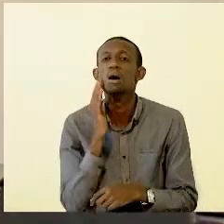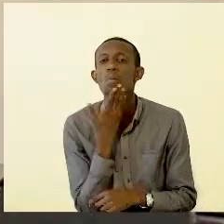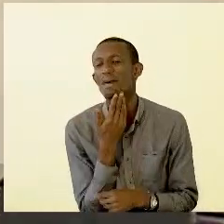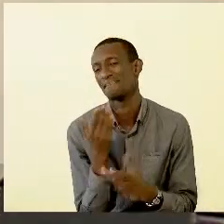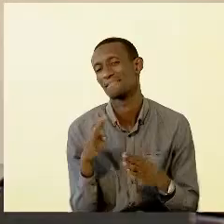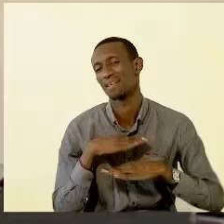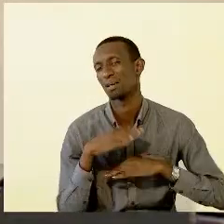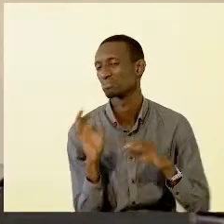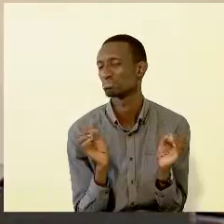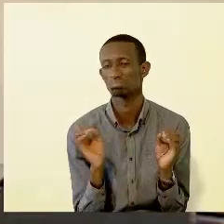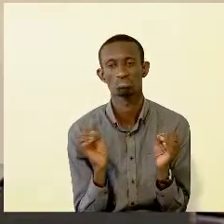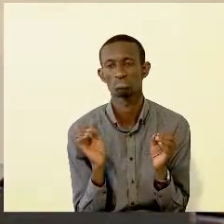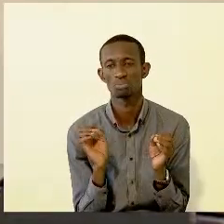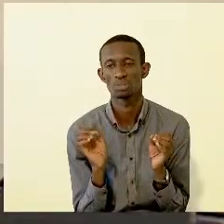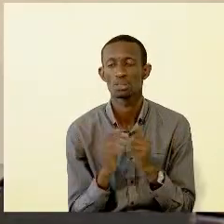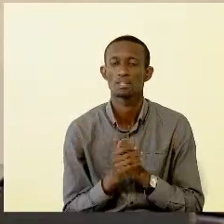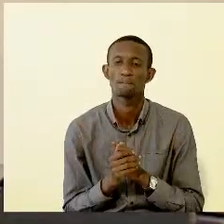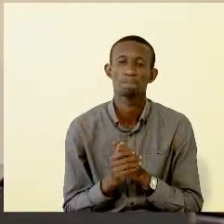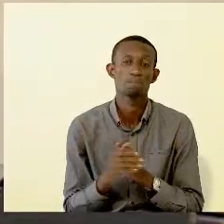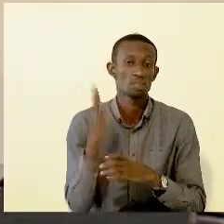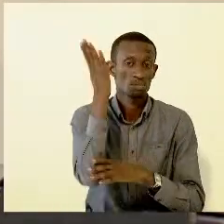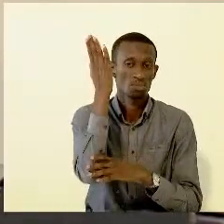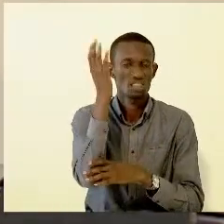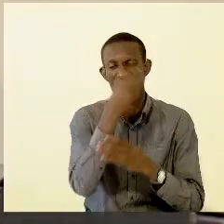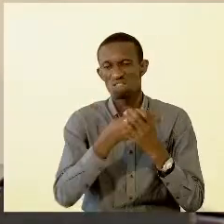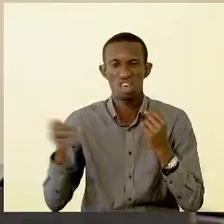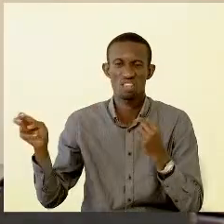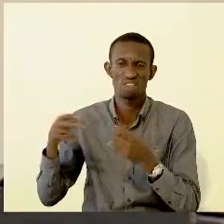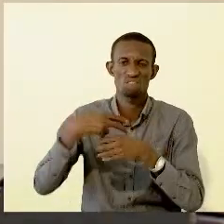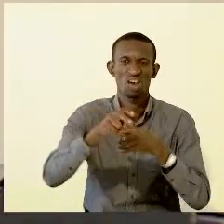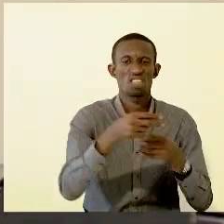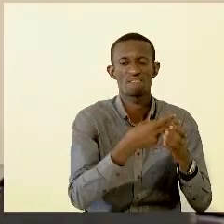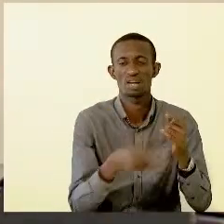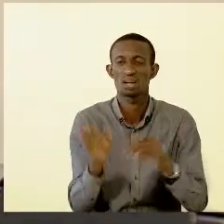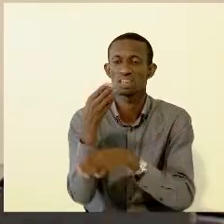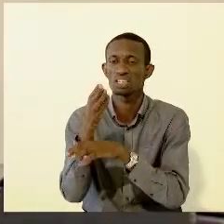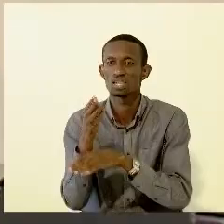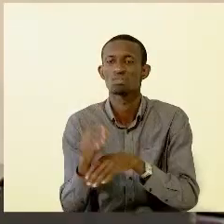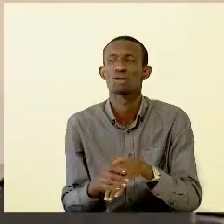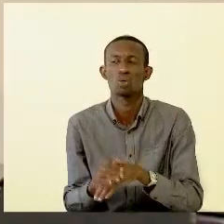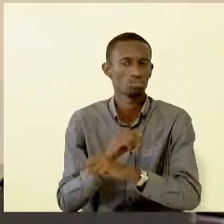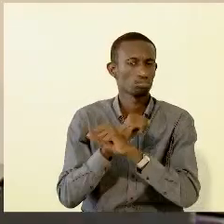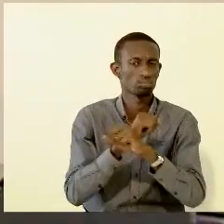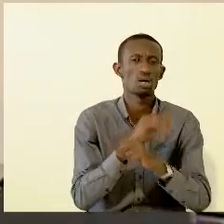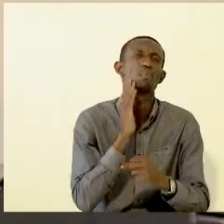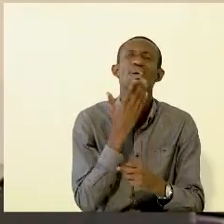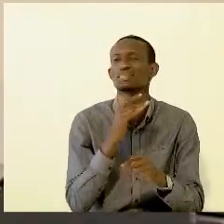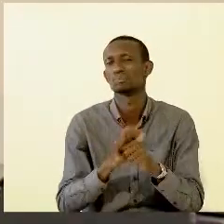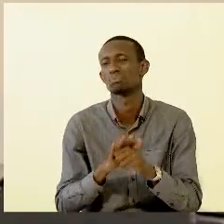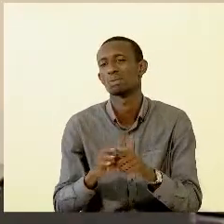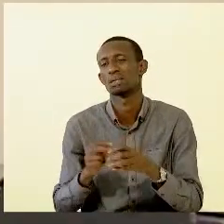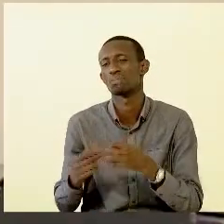Plants shed leaves to avoid excessive loss of water. Remember, in the leaves, that's where we